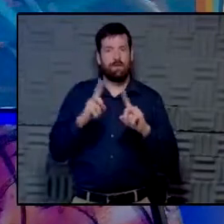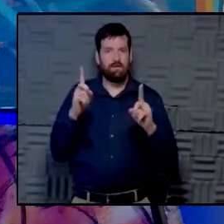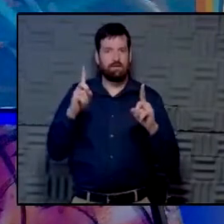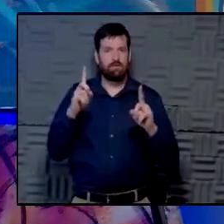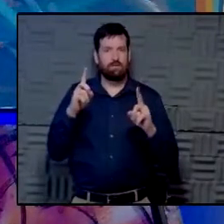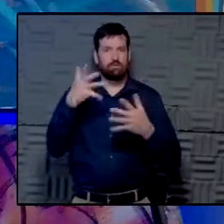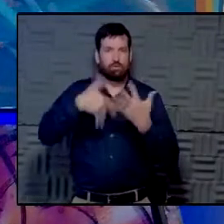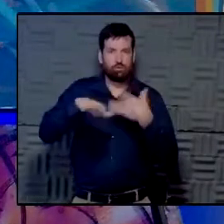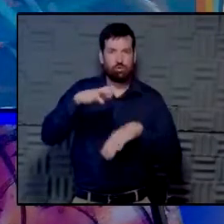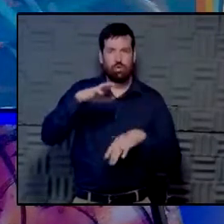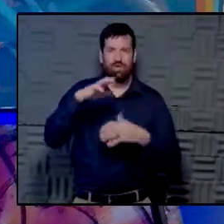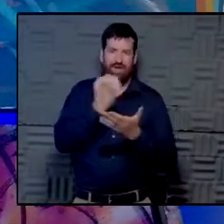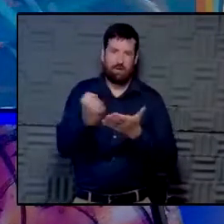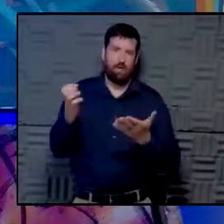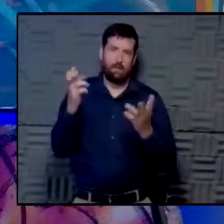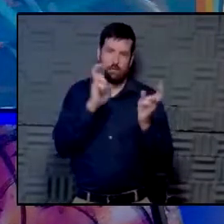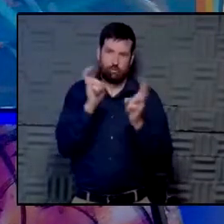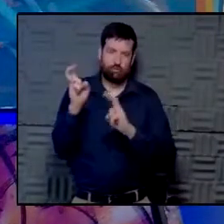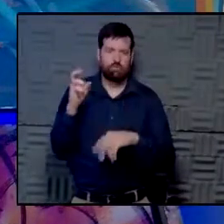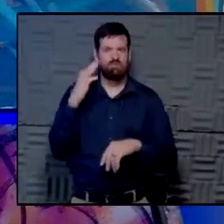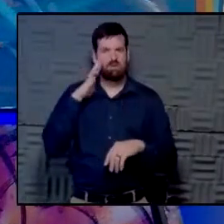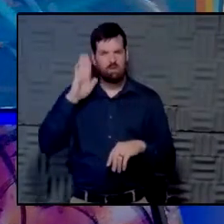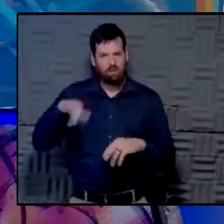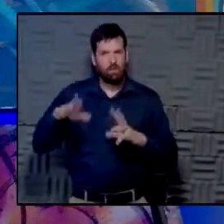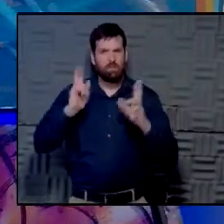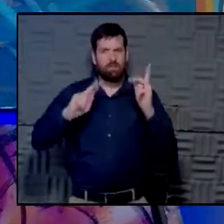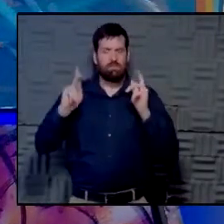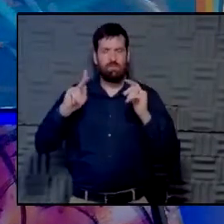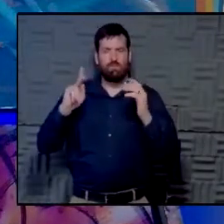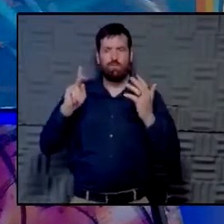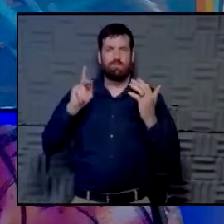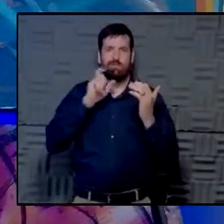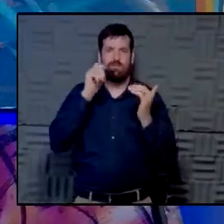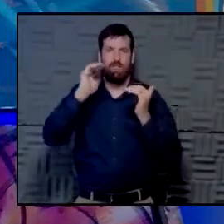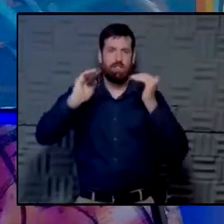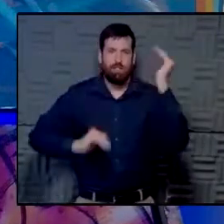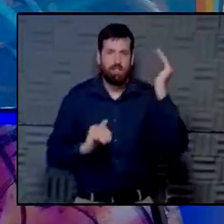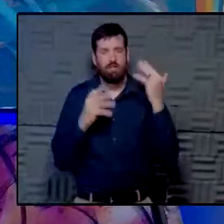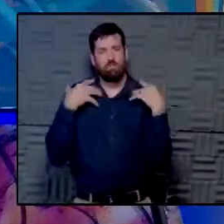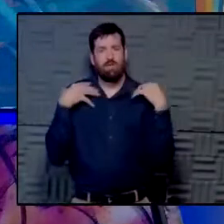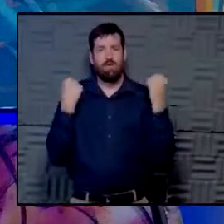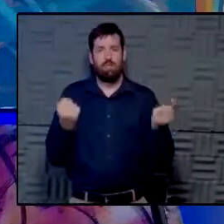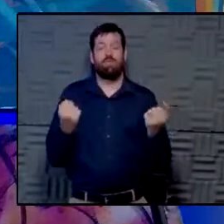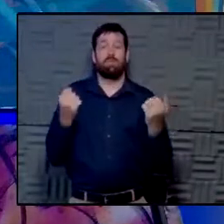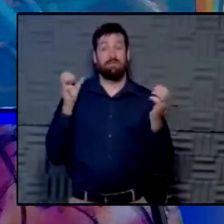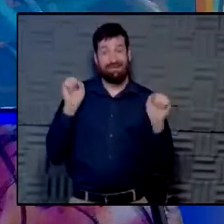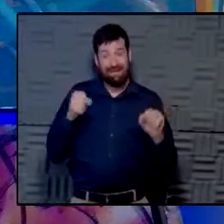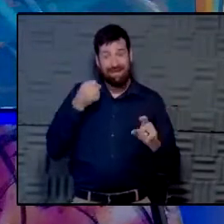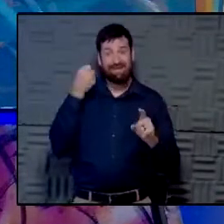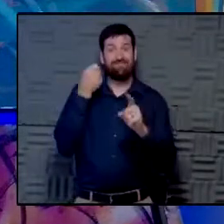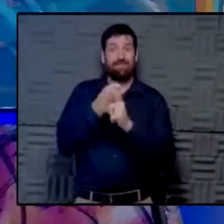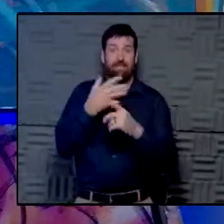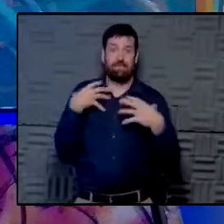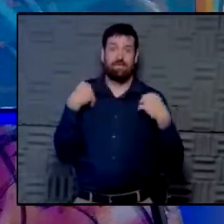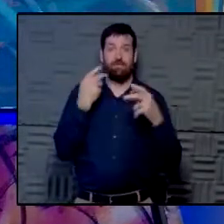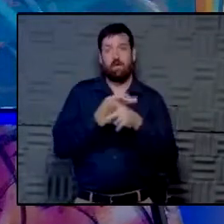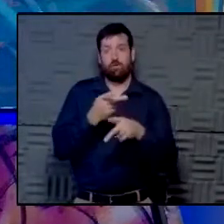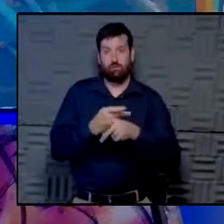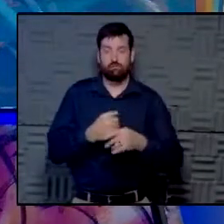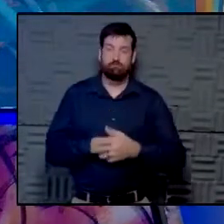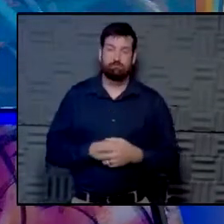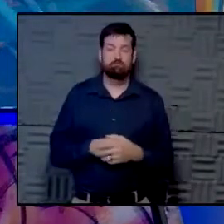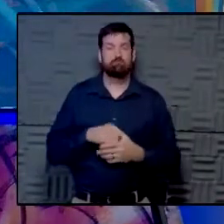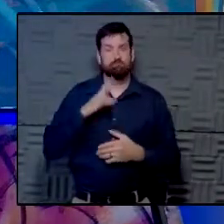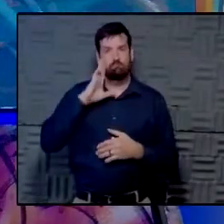issues. So we know that people and disparities in health and inequality can affect your health care. We know